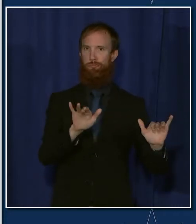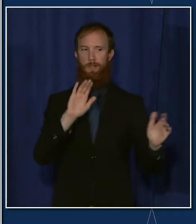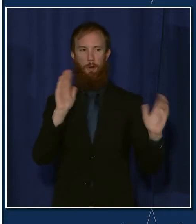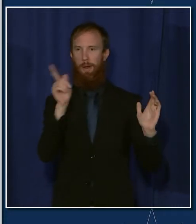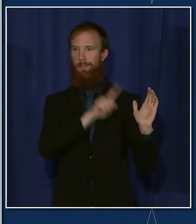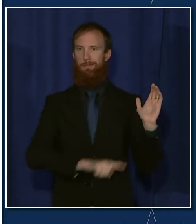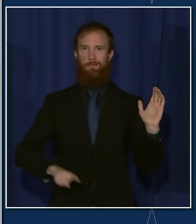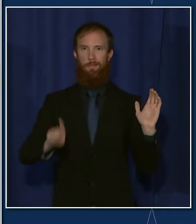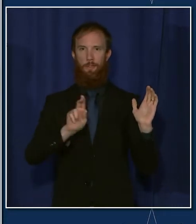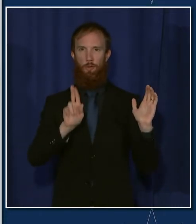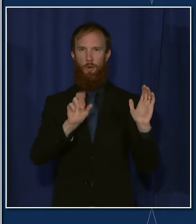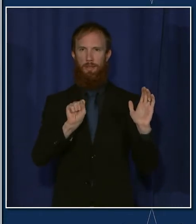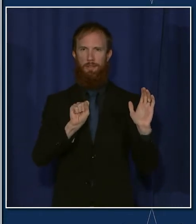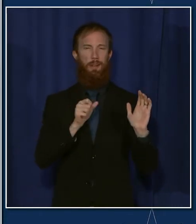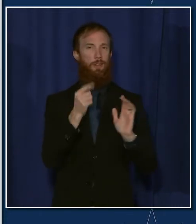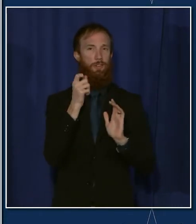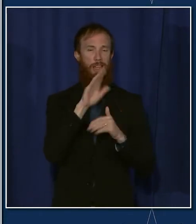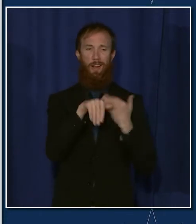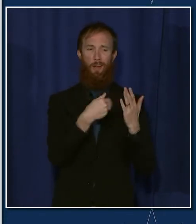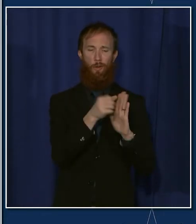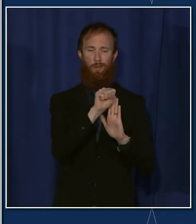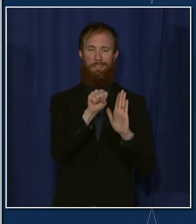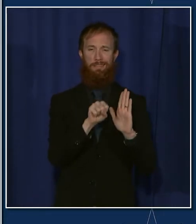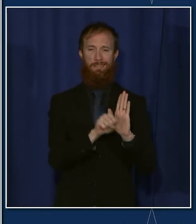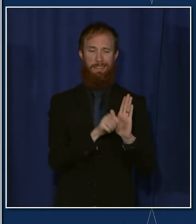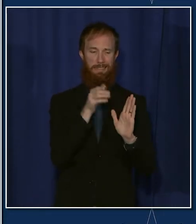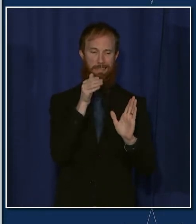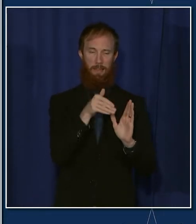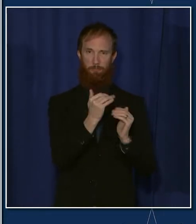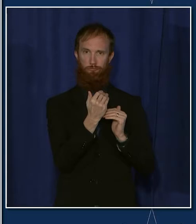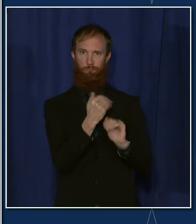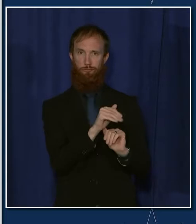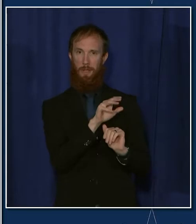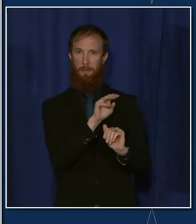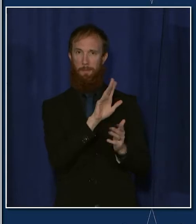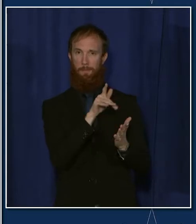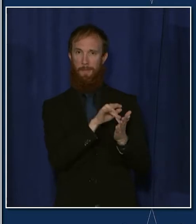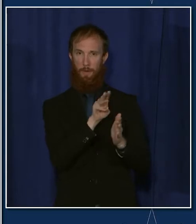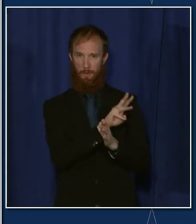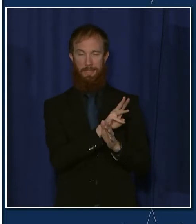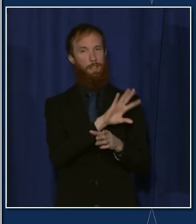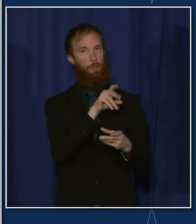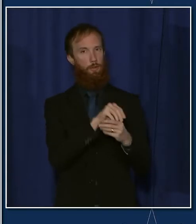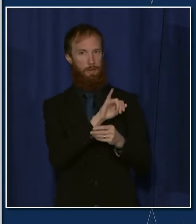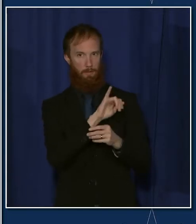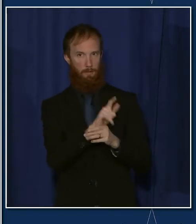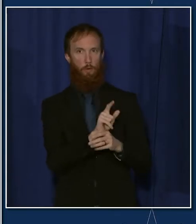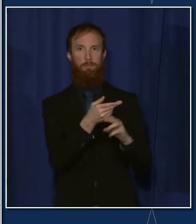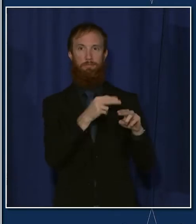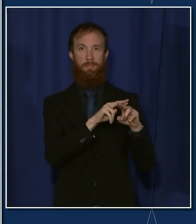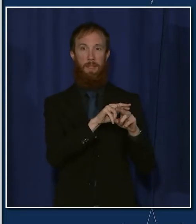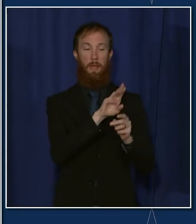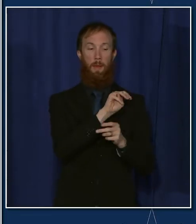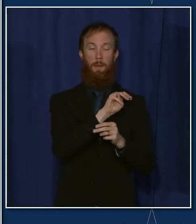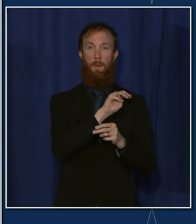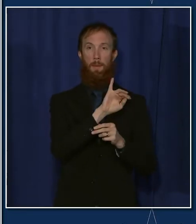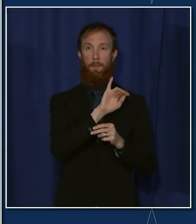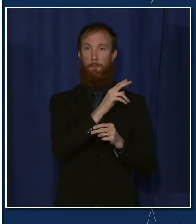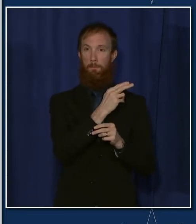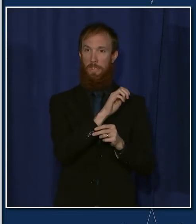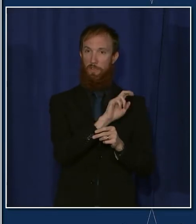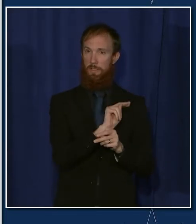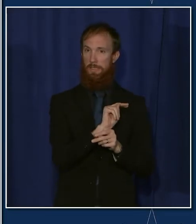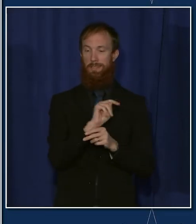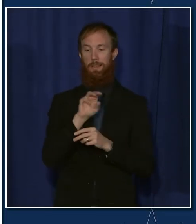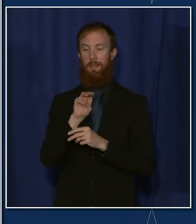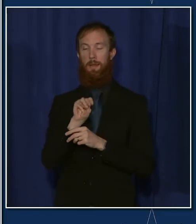Midwest states continue to increase, including Illinois. And Michigan and Minnesota right now have the highest COVID case rates